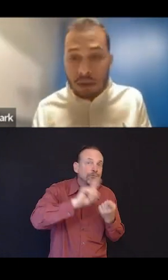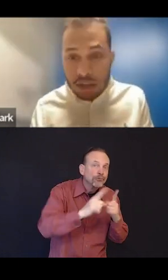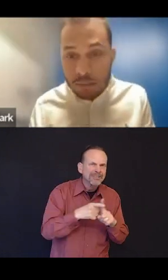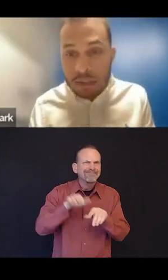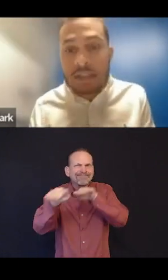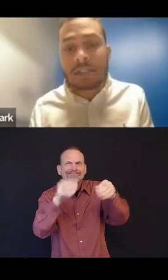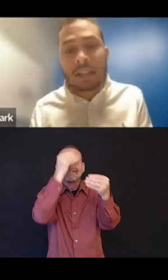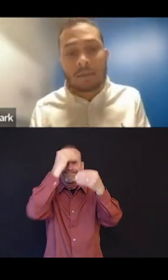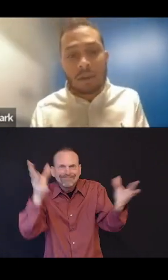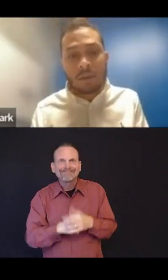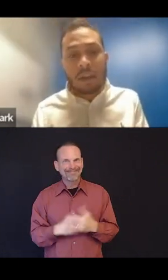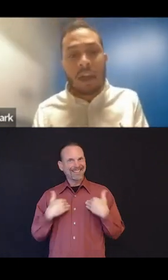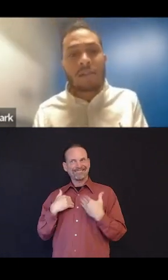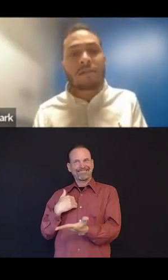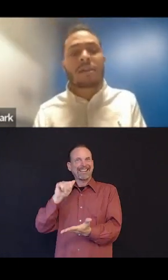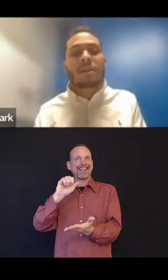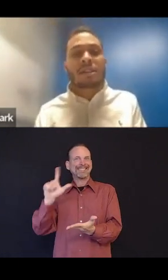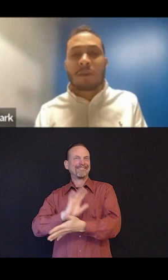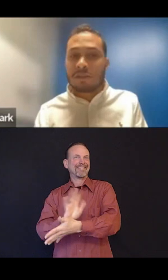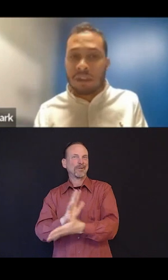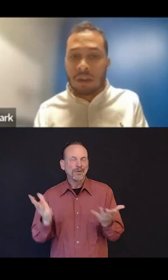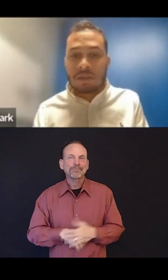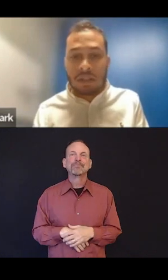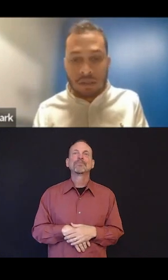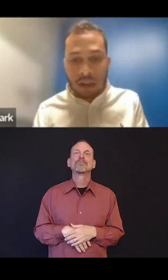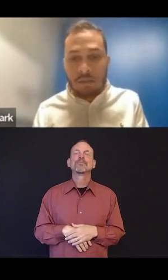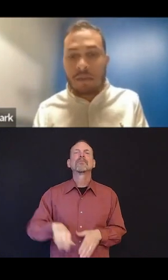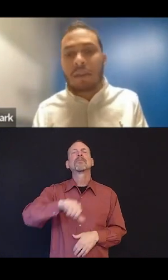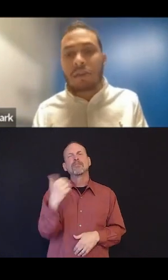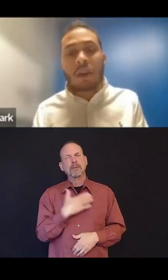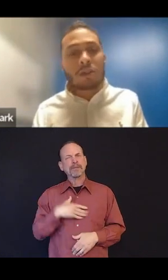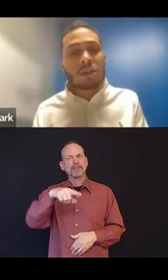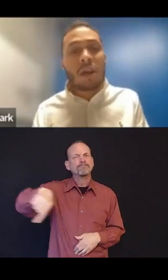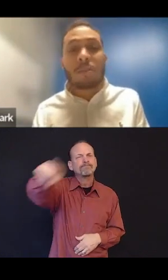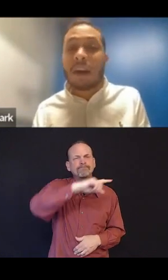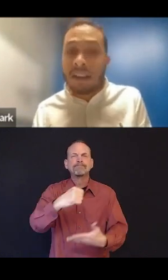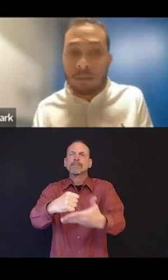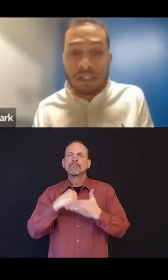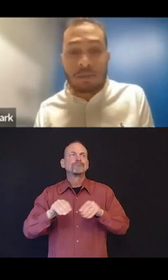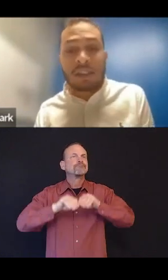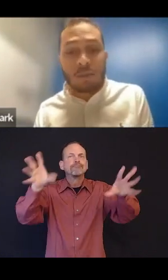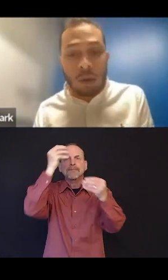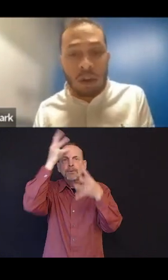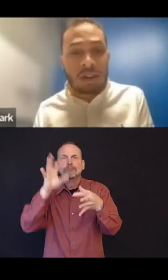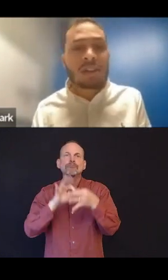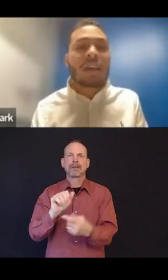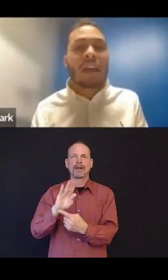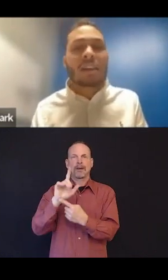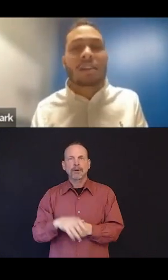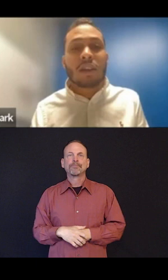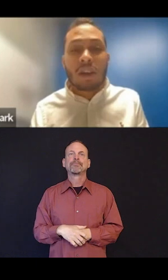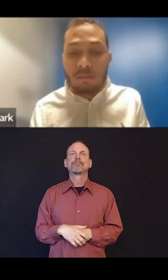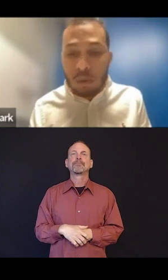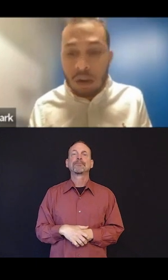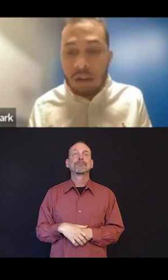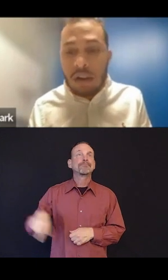deaf community, please let them know that we have a special video just for them. You can also help us by spreading the word